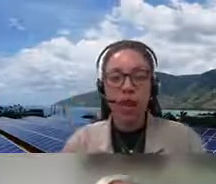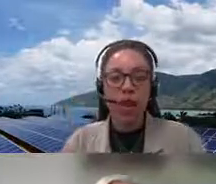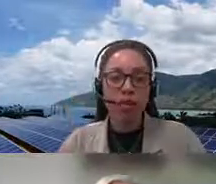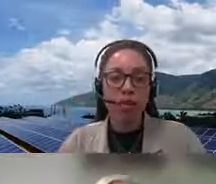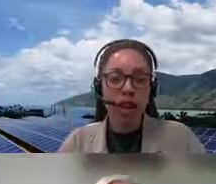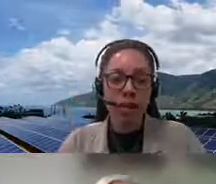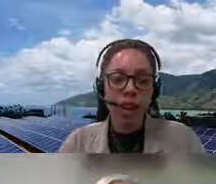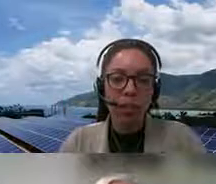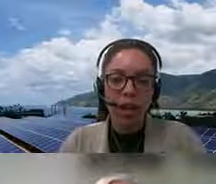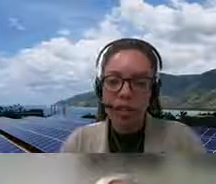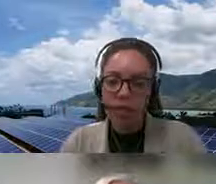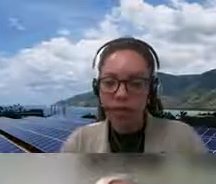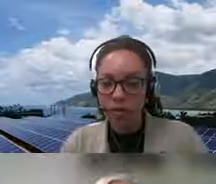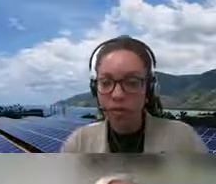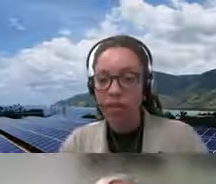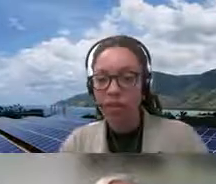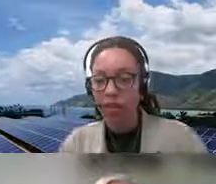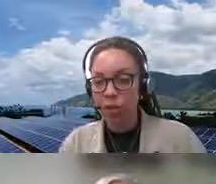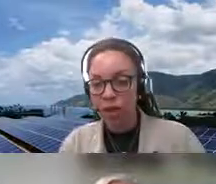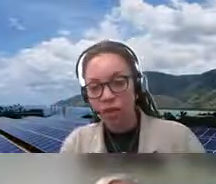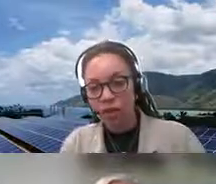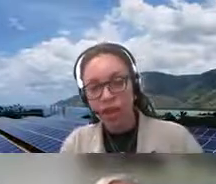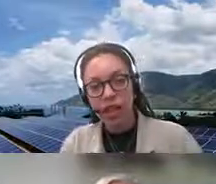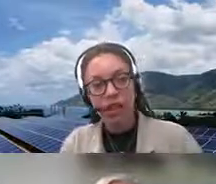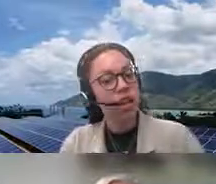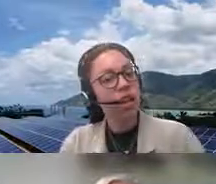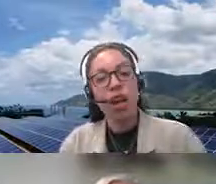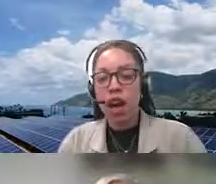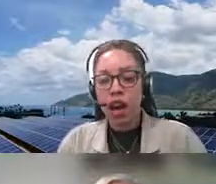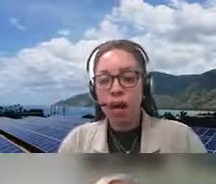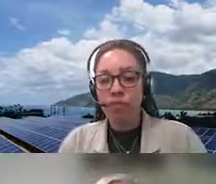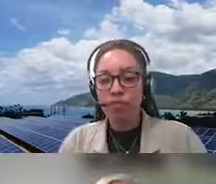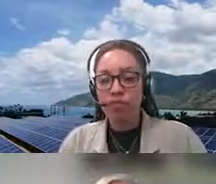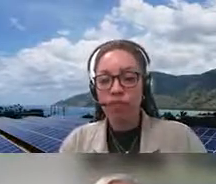level where we have Albanese's government with the Powering Australia